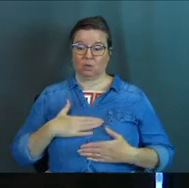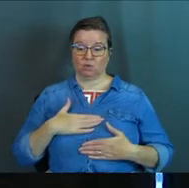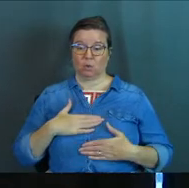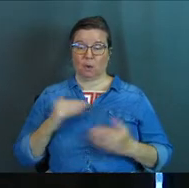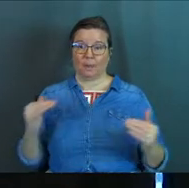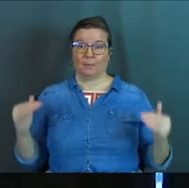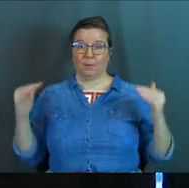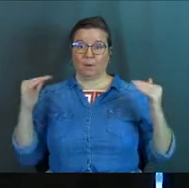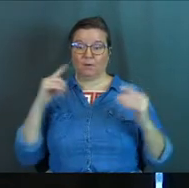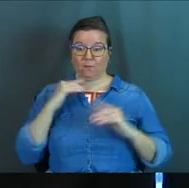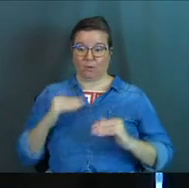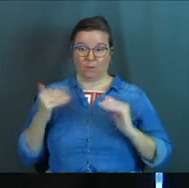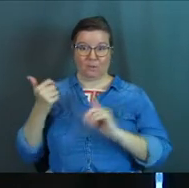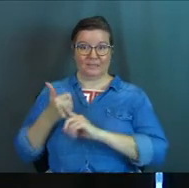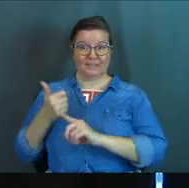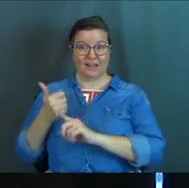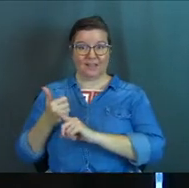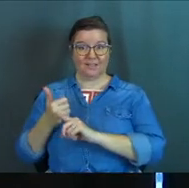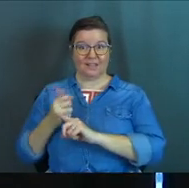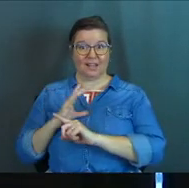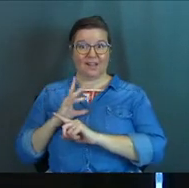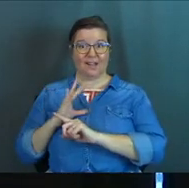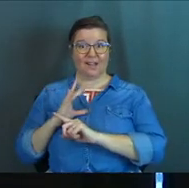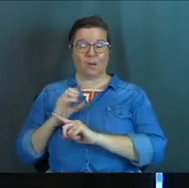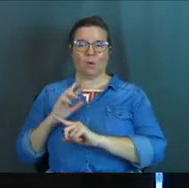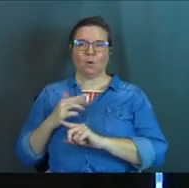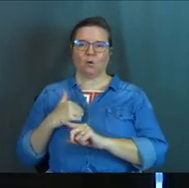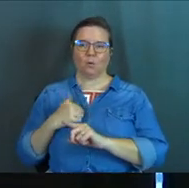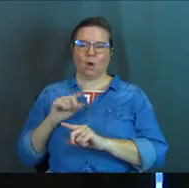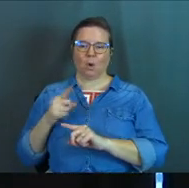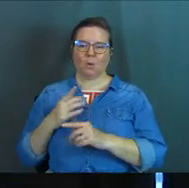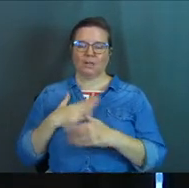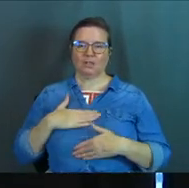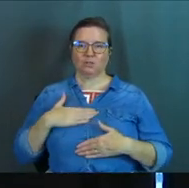enjoy a promotion for the promotion's sake? Or do